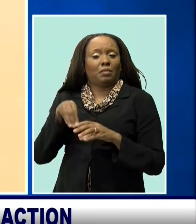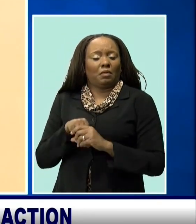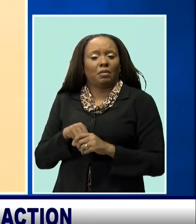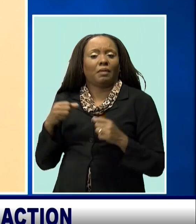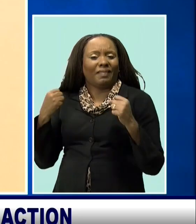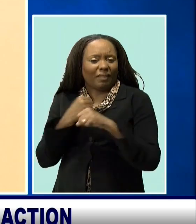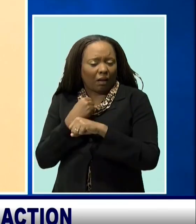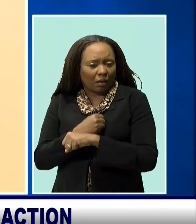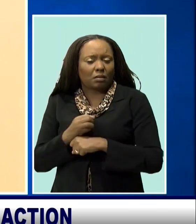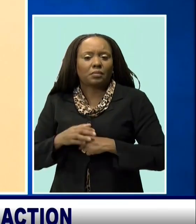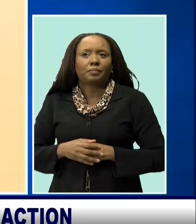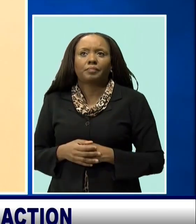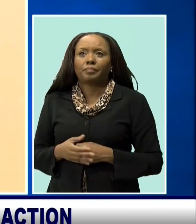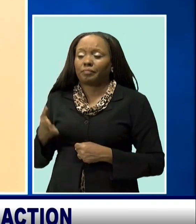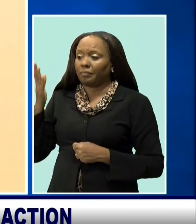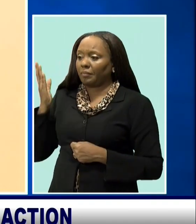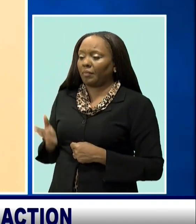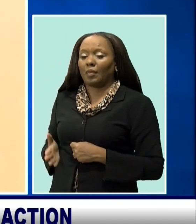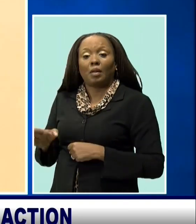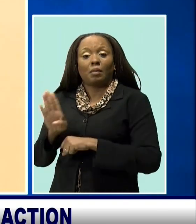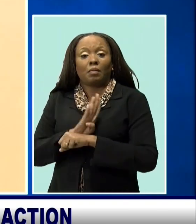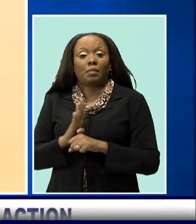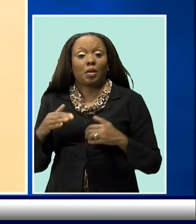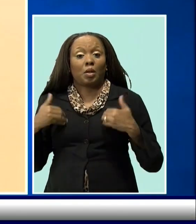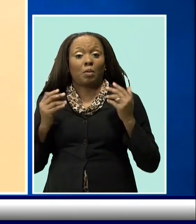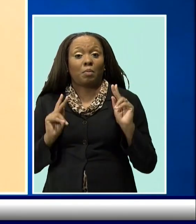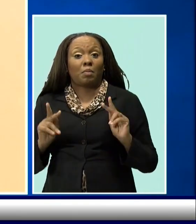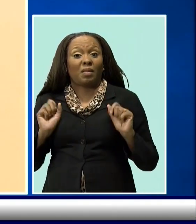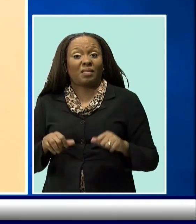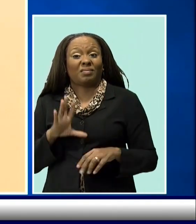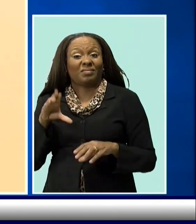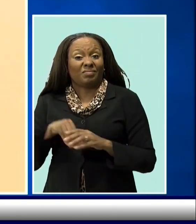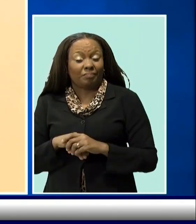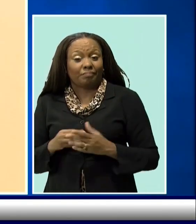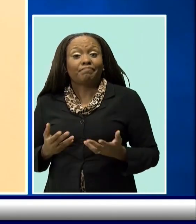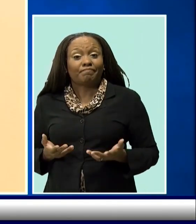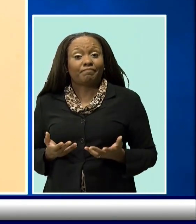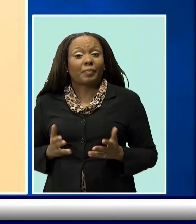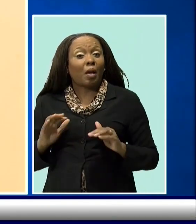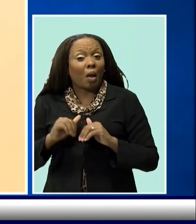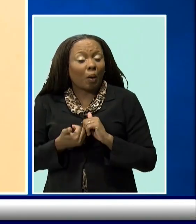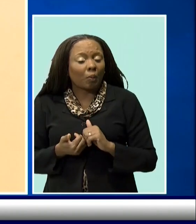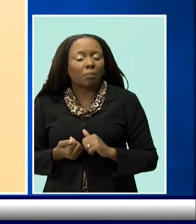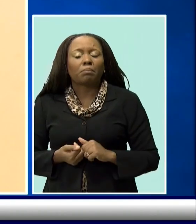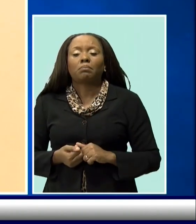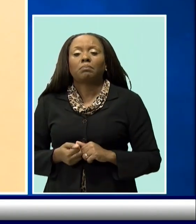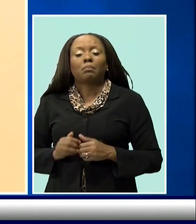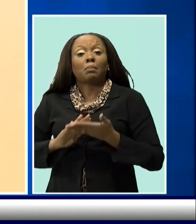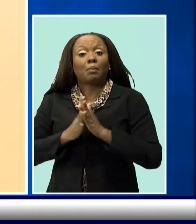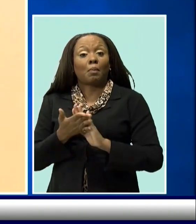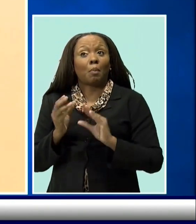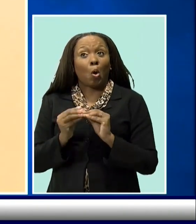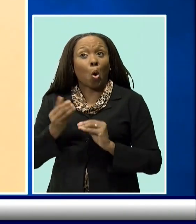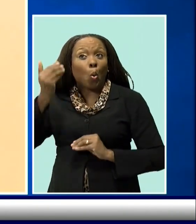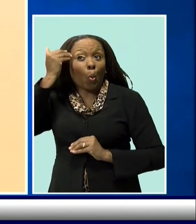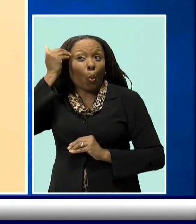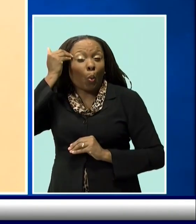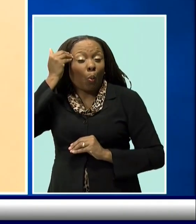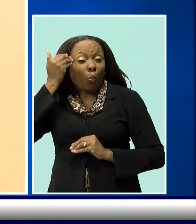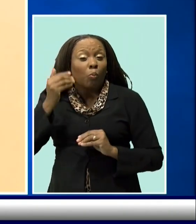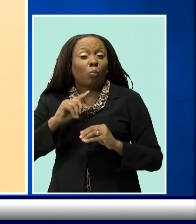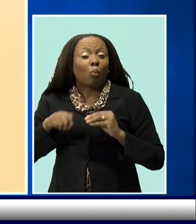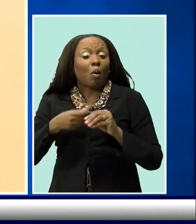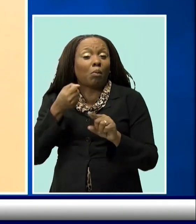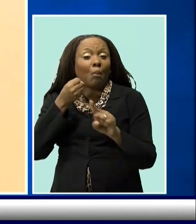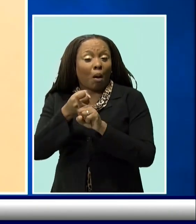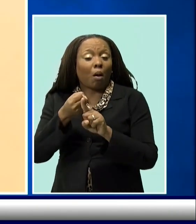Barbados can become more involved in climate action by first making themselves more aware about the impact climate change is having on our